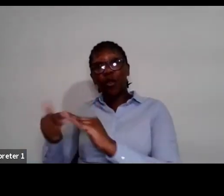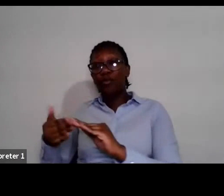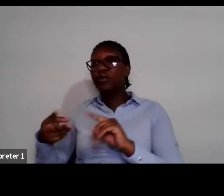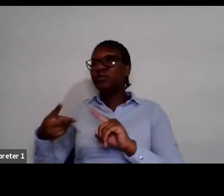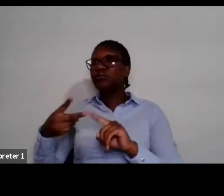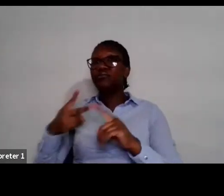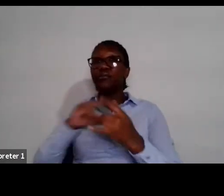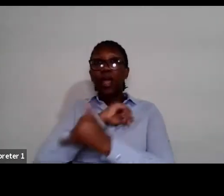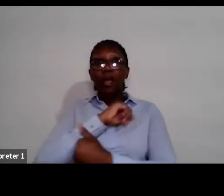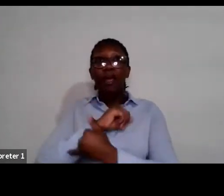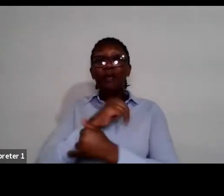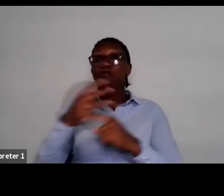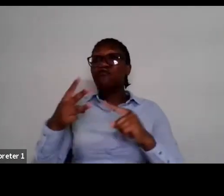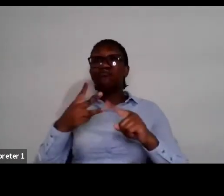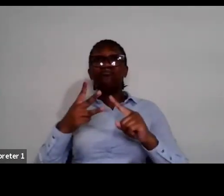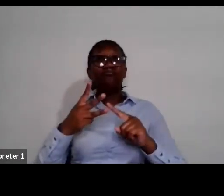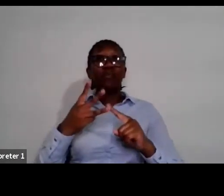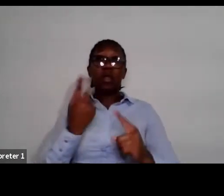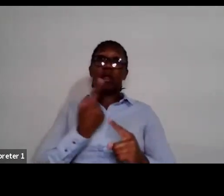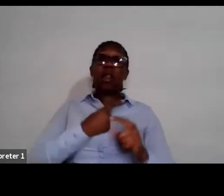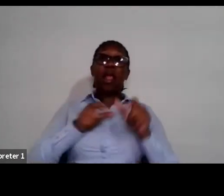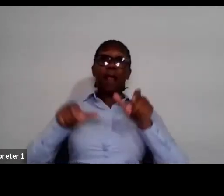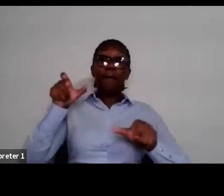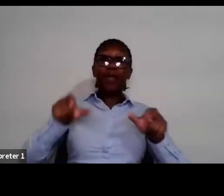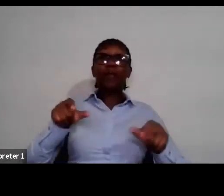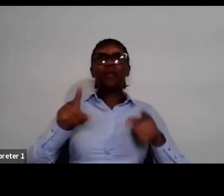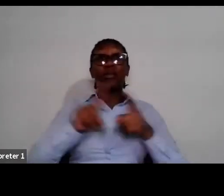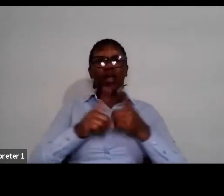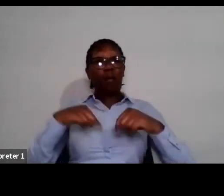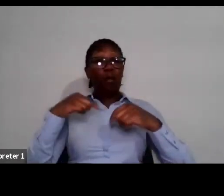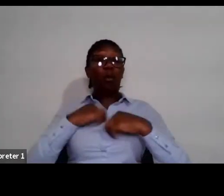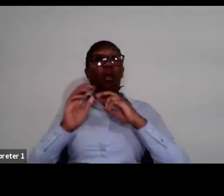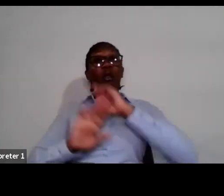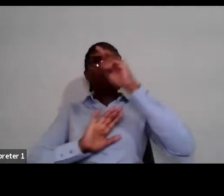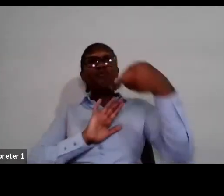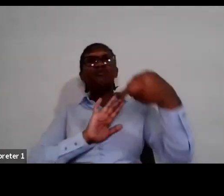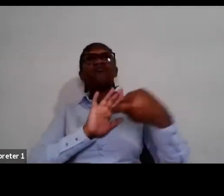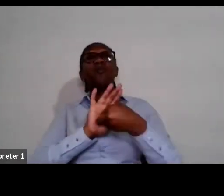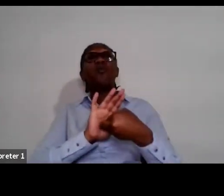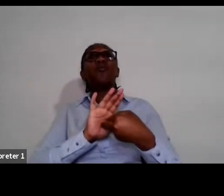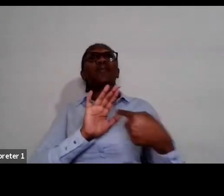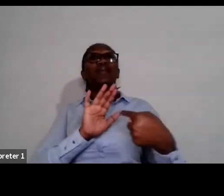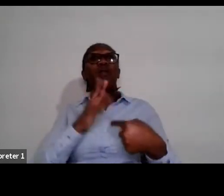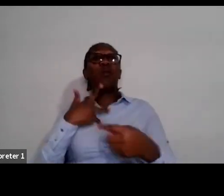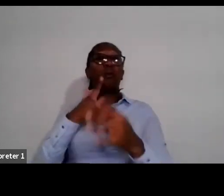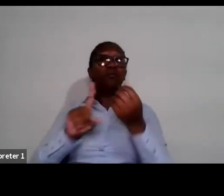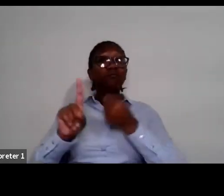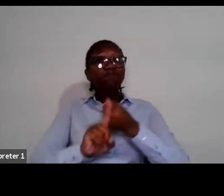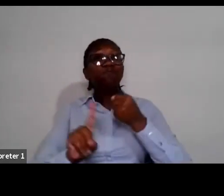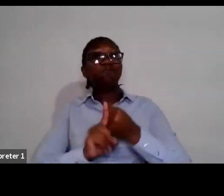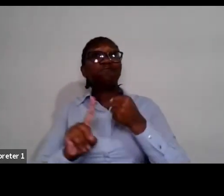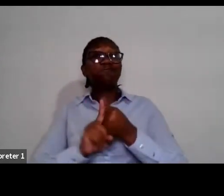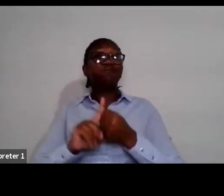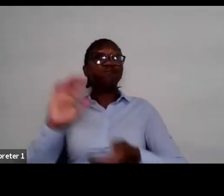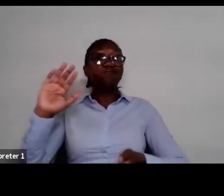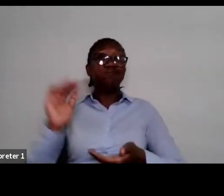as individuals, and the role that we can take or the role that we can play in responding to